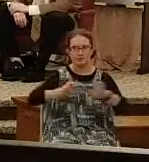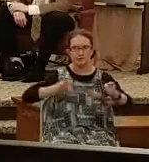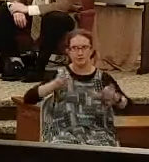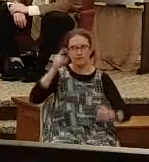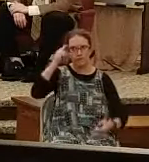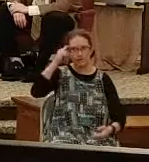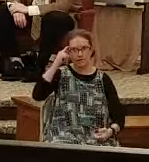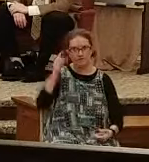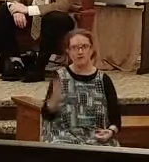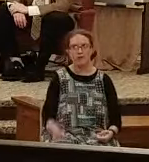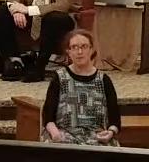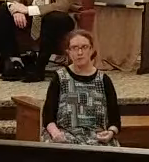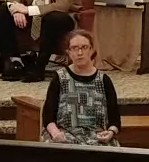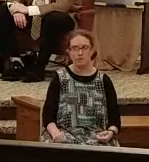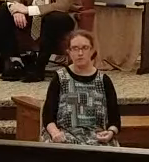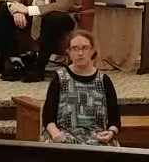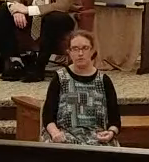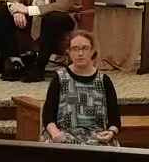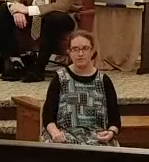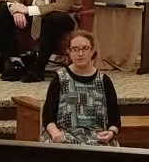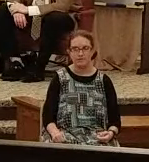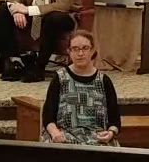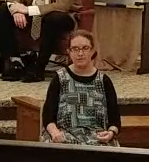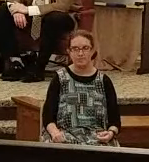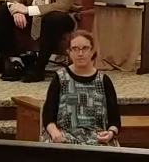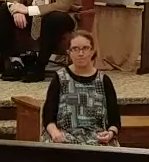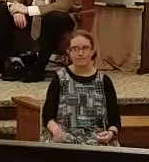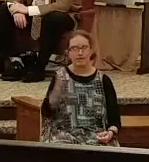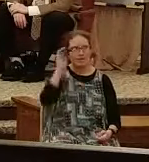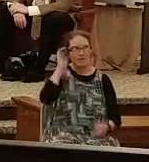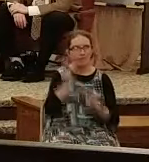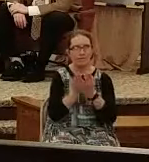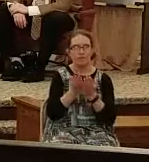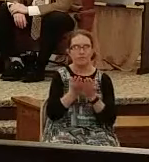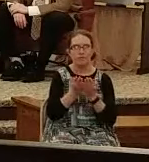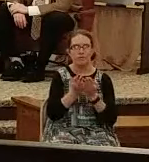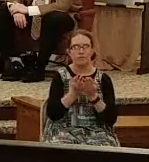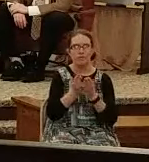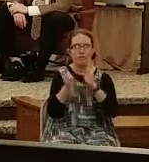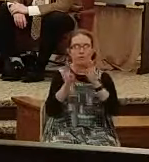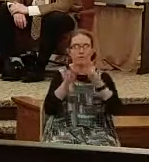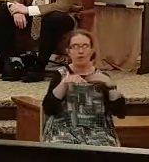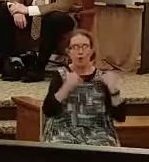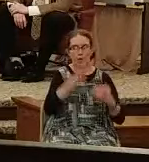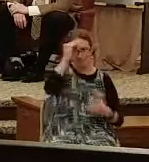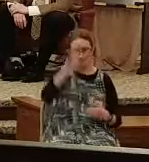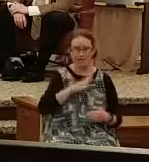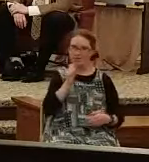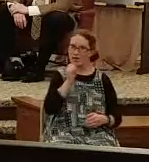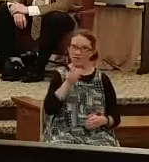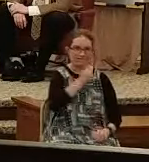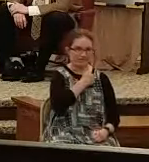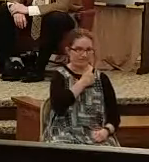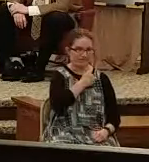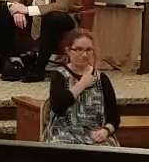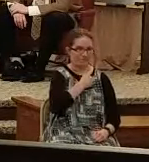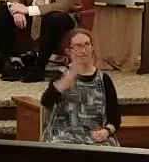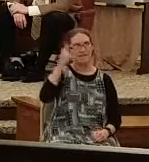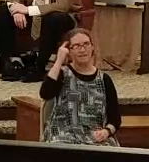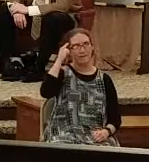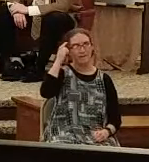thought patterns. Yes, amen. This is the, you hear the Bible talk about the heart of man? Yes, sir. That's not this thing in your chest. It's this thing